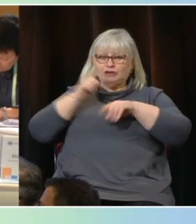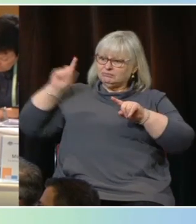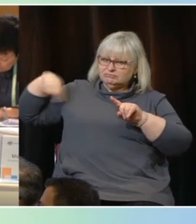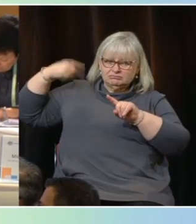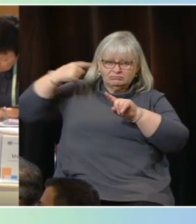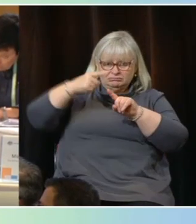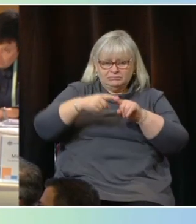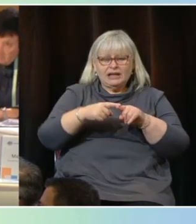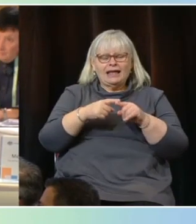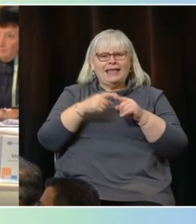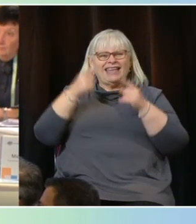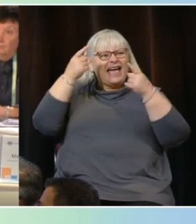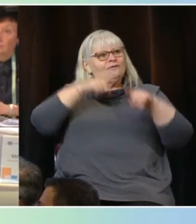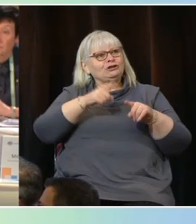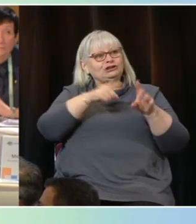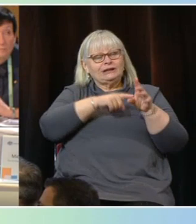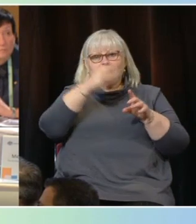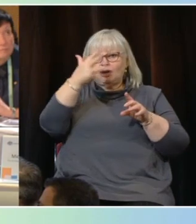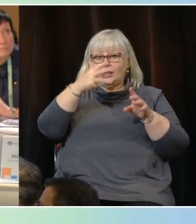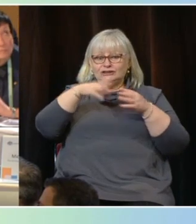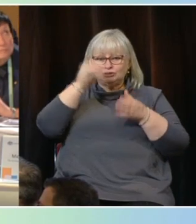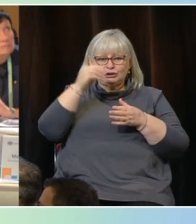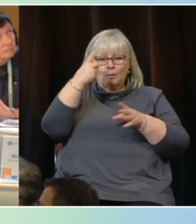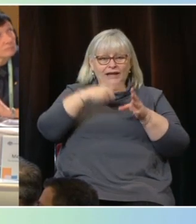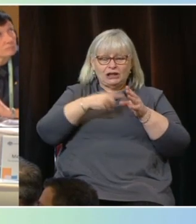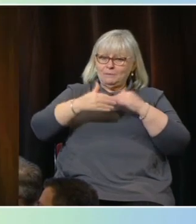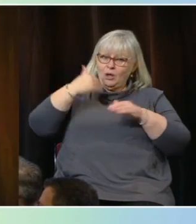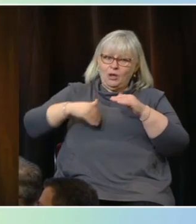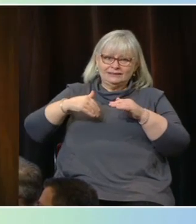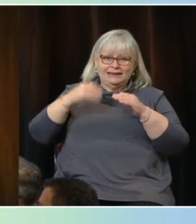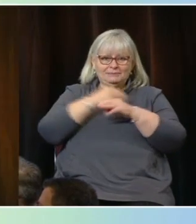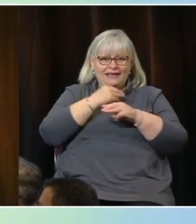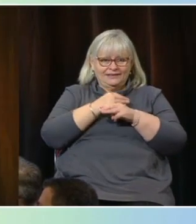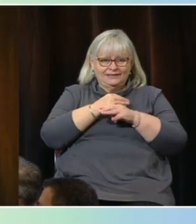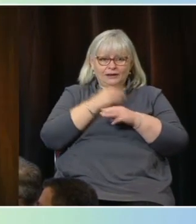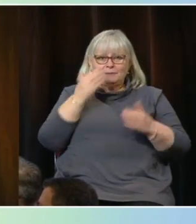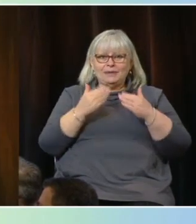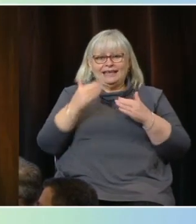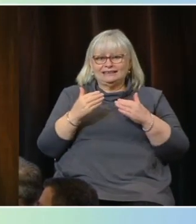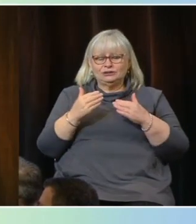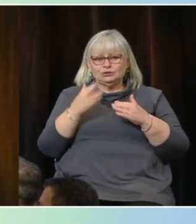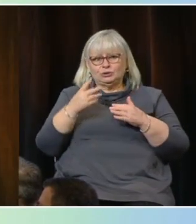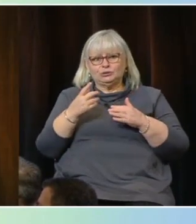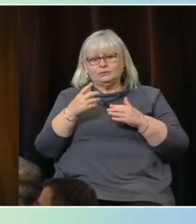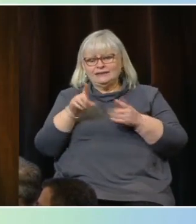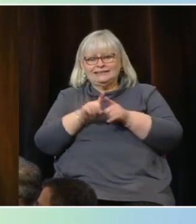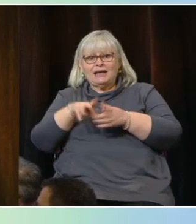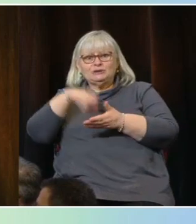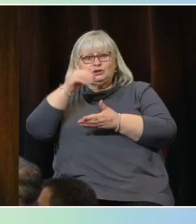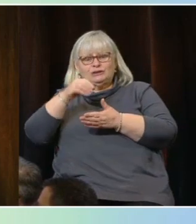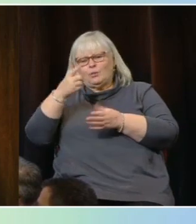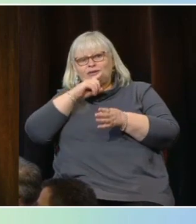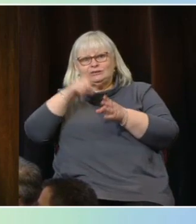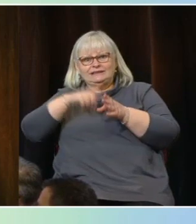9 student is more than one year behind in math compared to where a student of the same age was at the turn of this century for